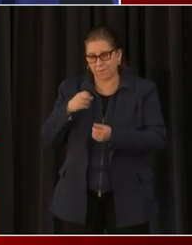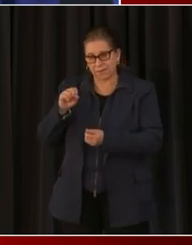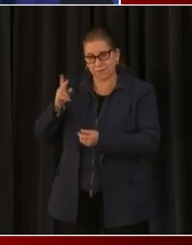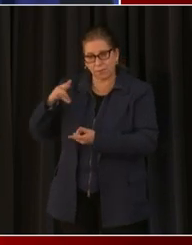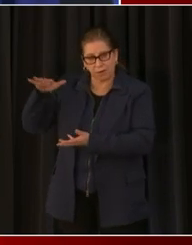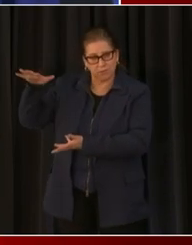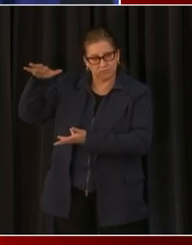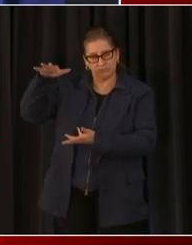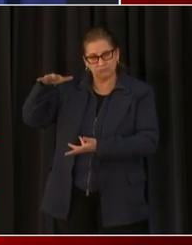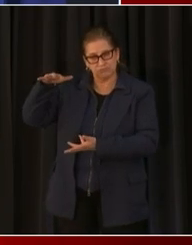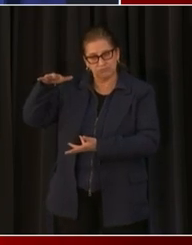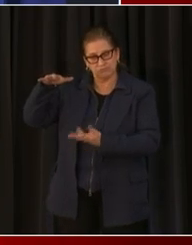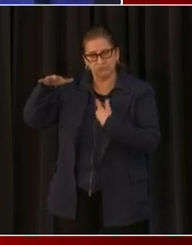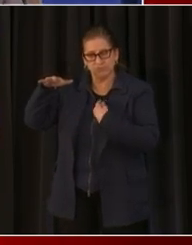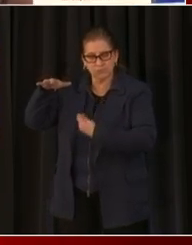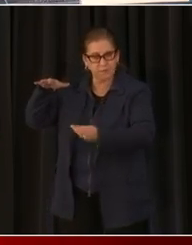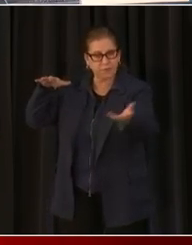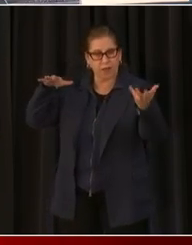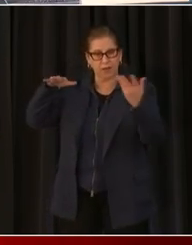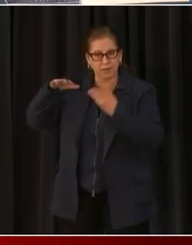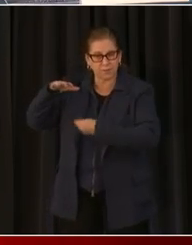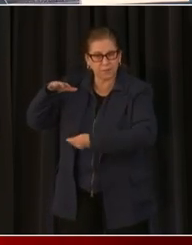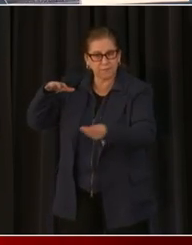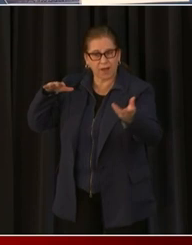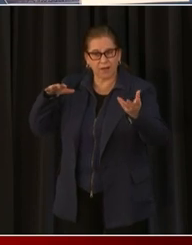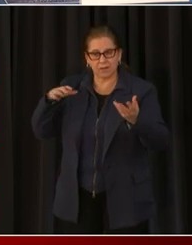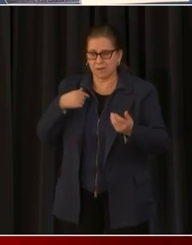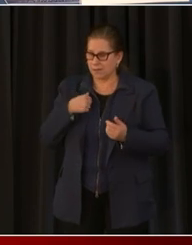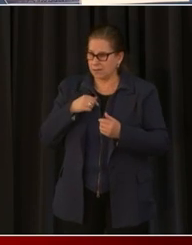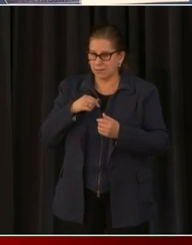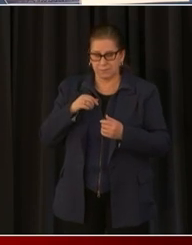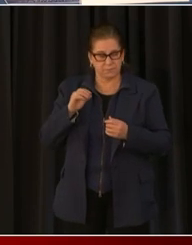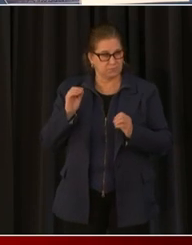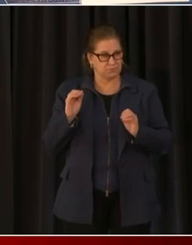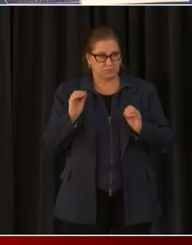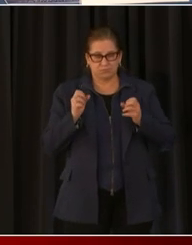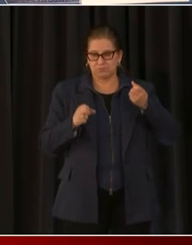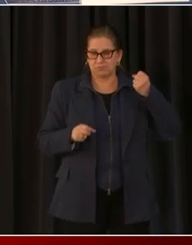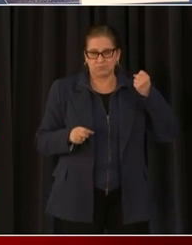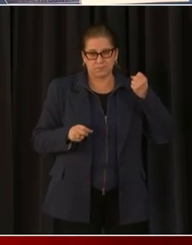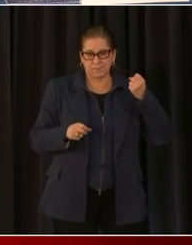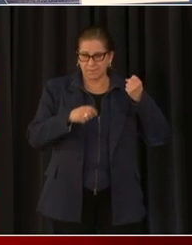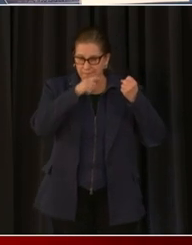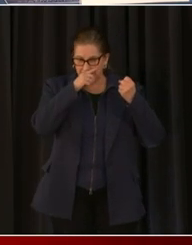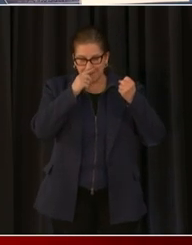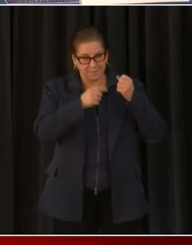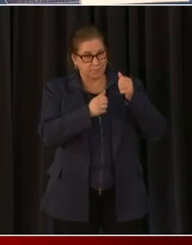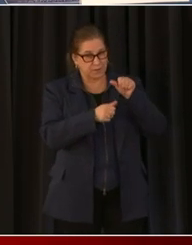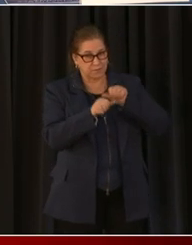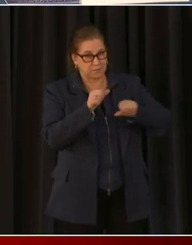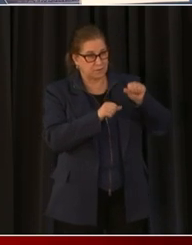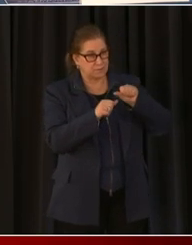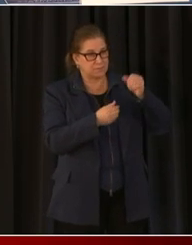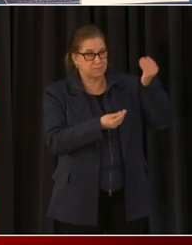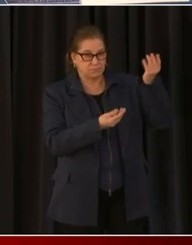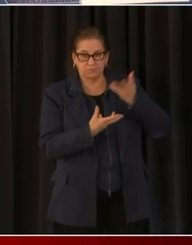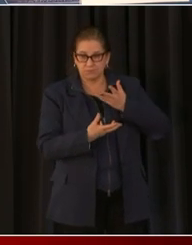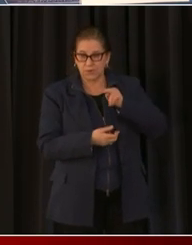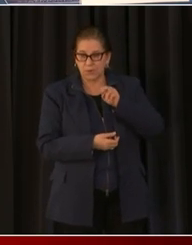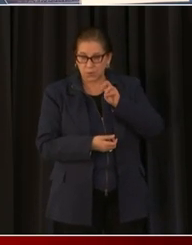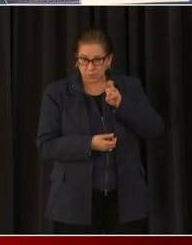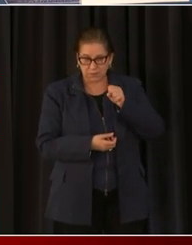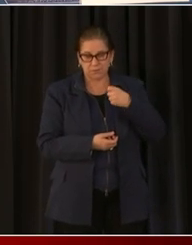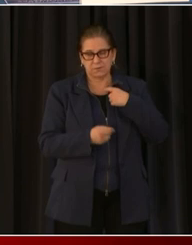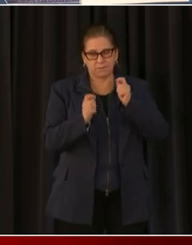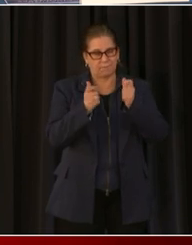information as our process has been throughout in terms of being informed by science and letting that drive our process. So as